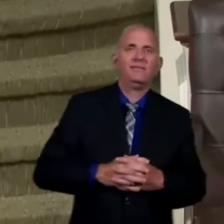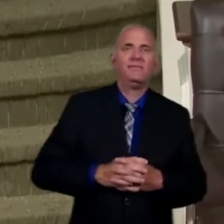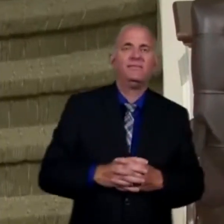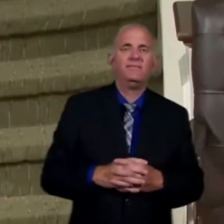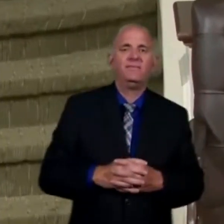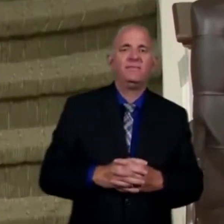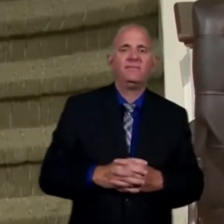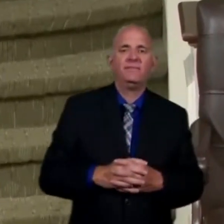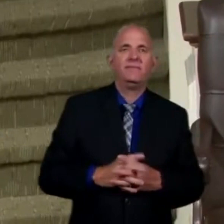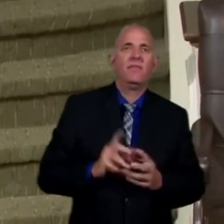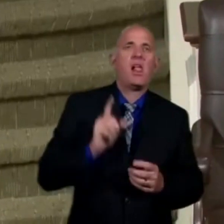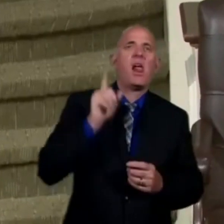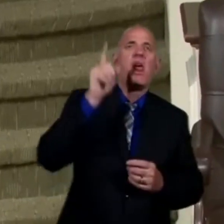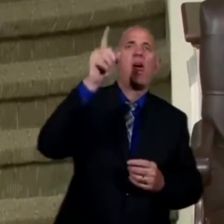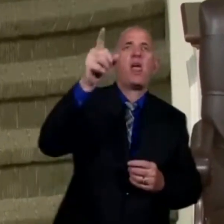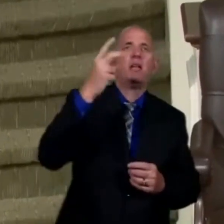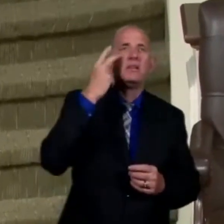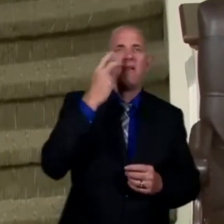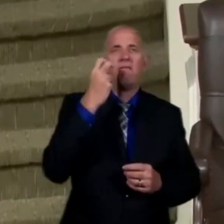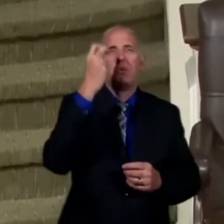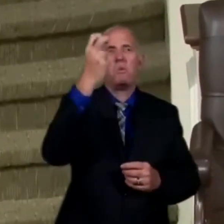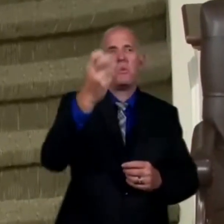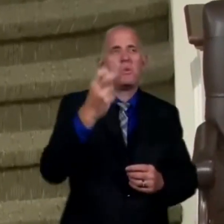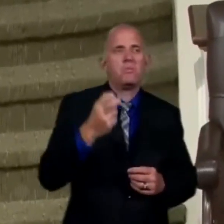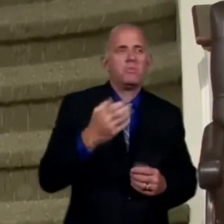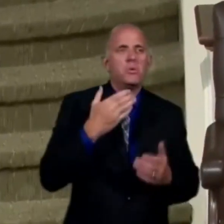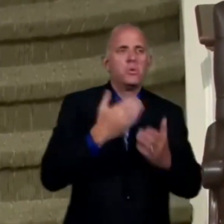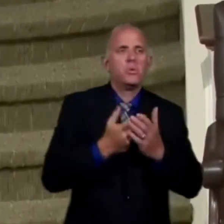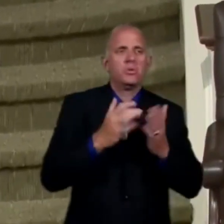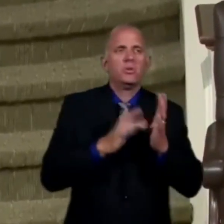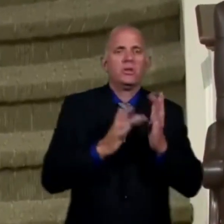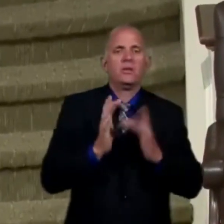But you know, you're far from me, but you're not very far from Jesus.